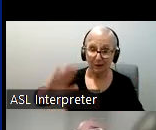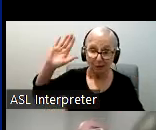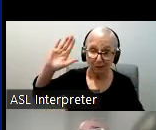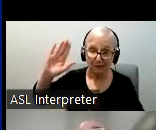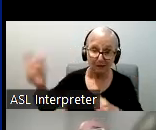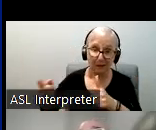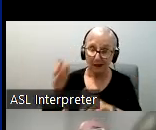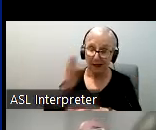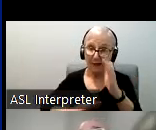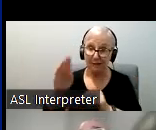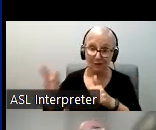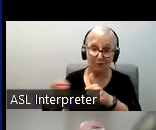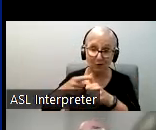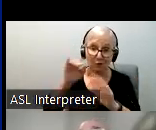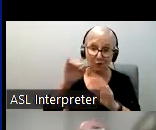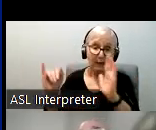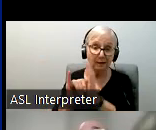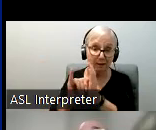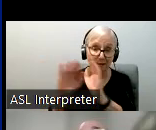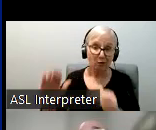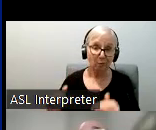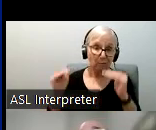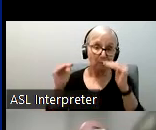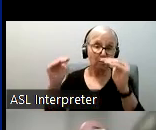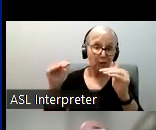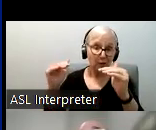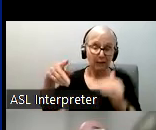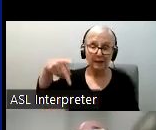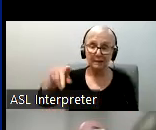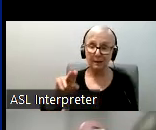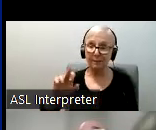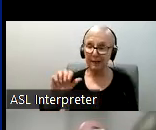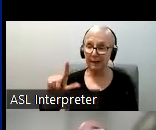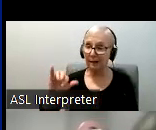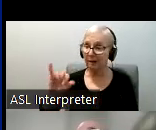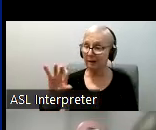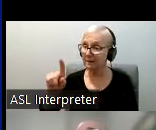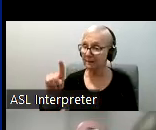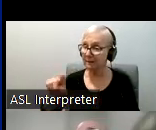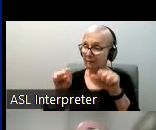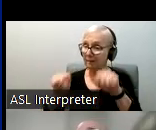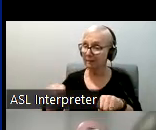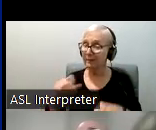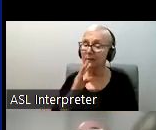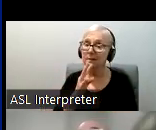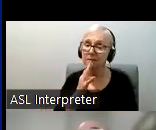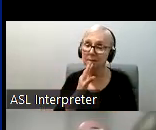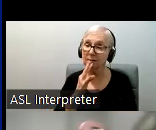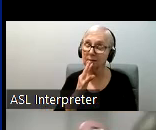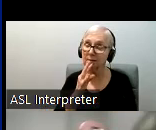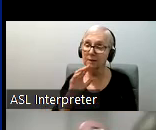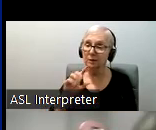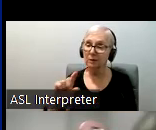to be identified, to be promoted as a panelist and given the ability to speak? You said you need to turn on